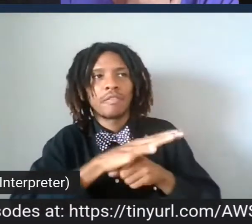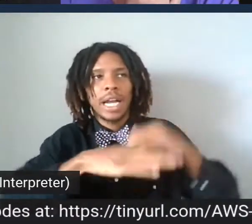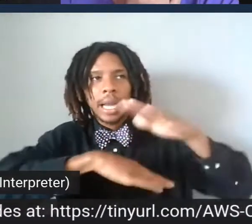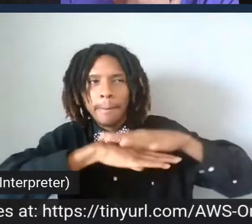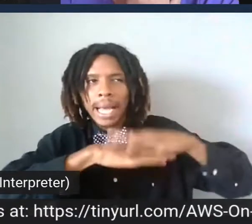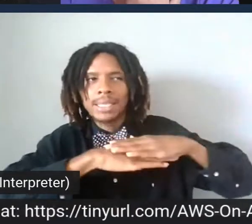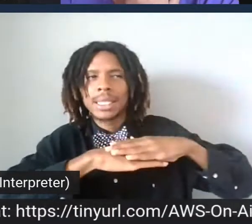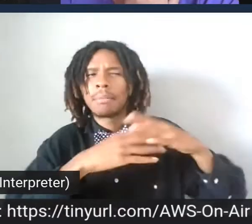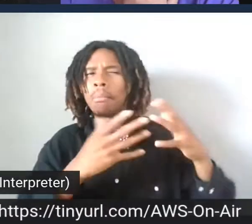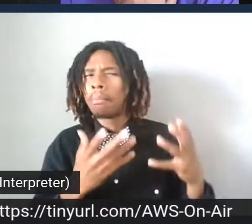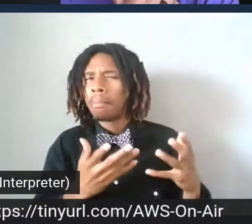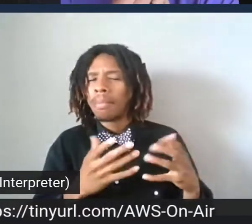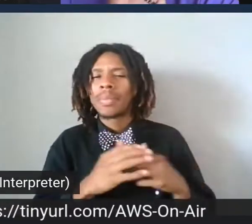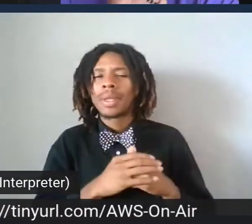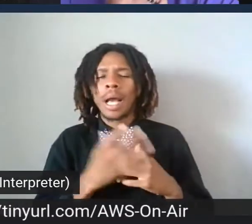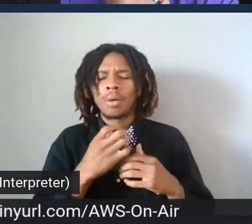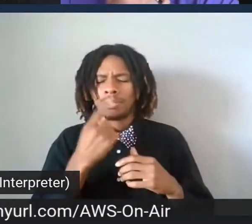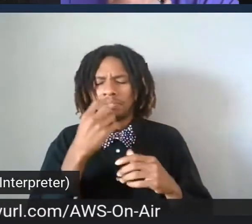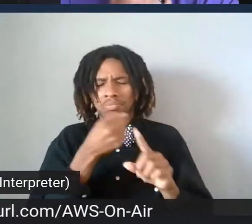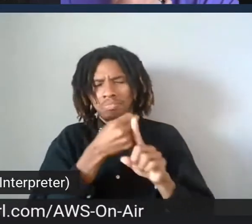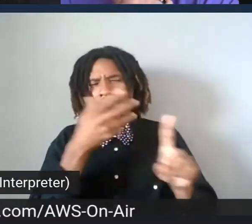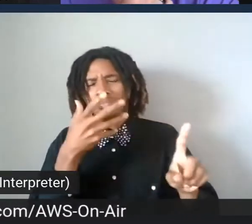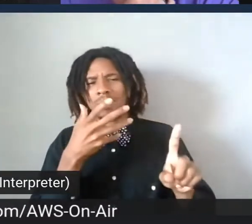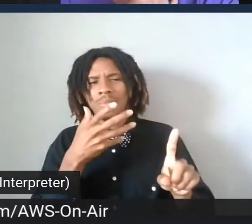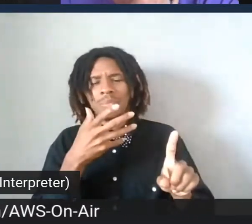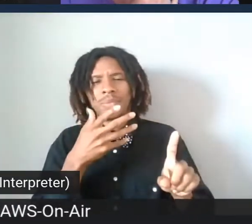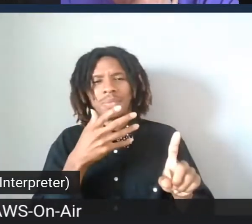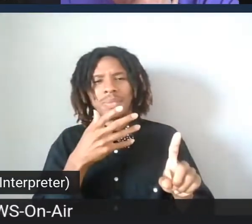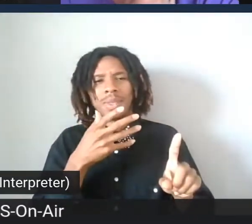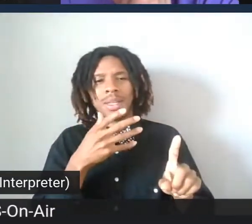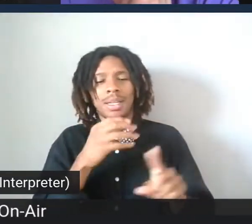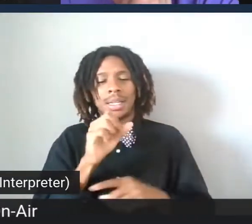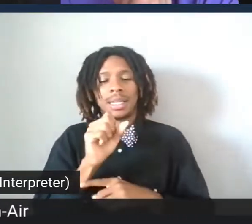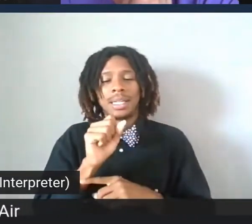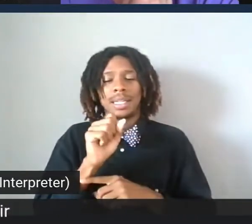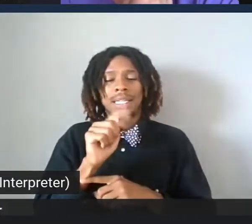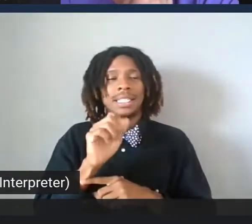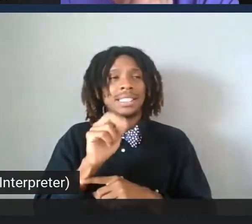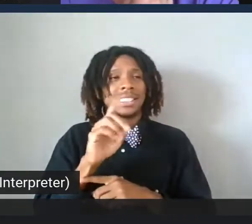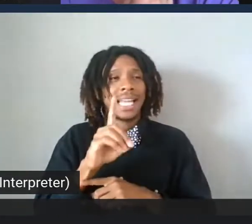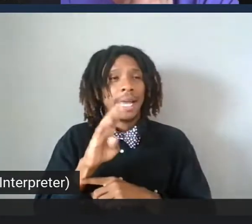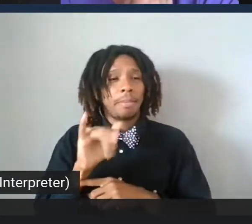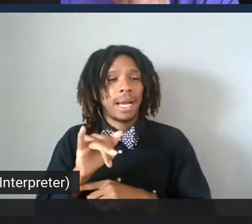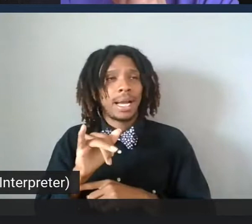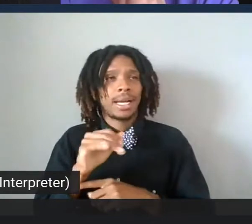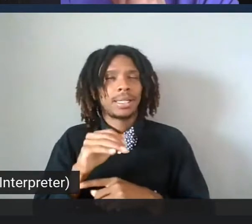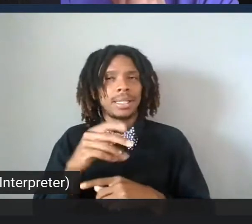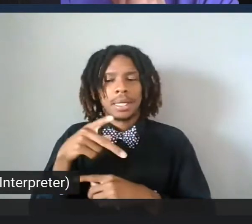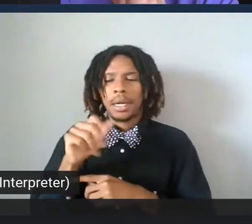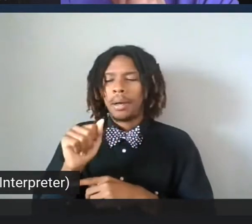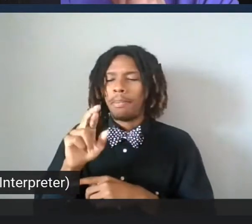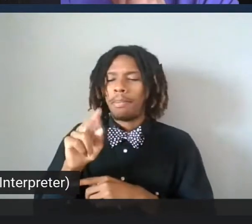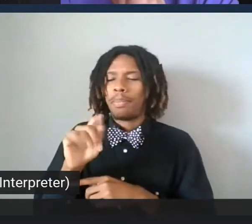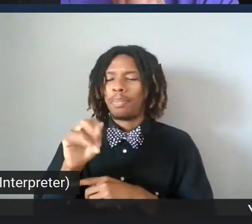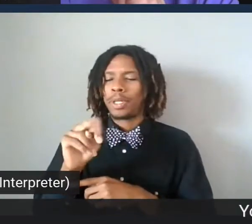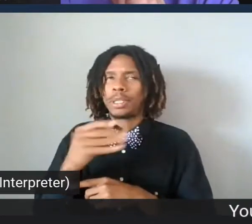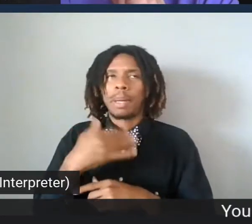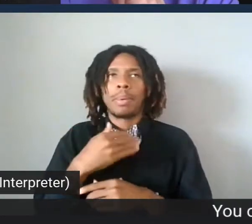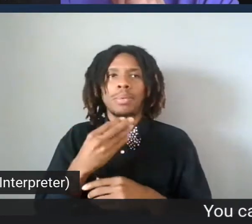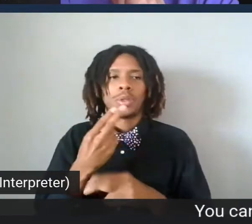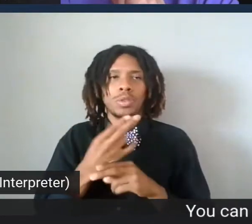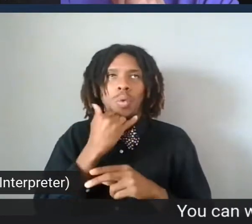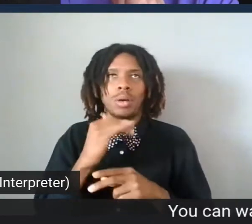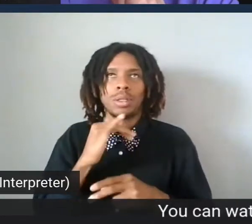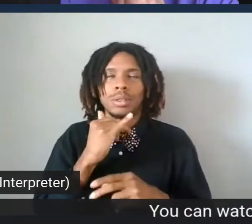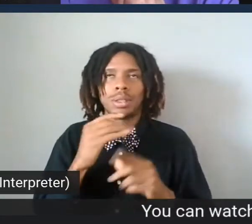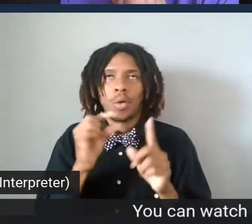So help me understand here. Does the standby partition, or I'm probably using the wrong terminology. So first, maybe